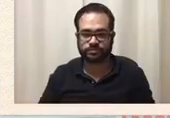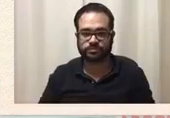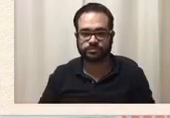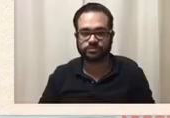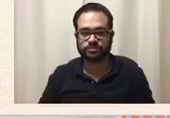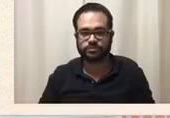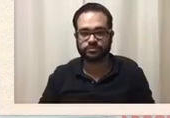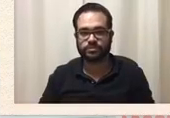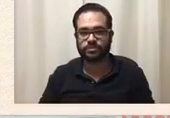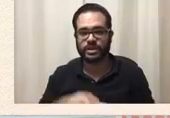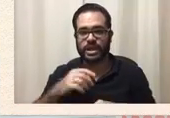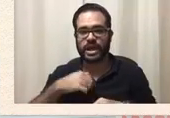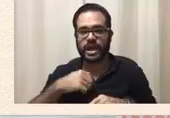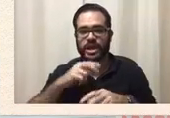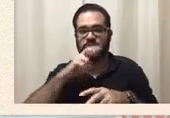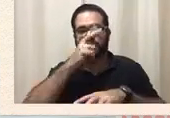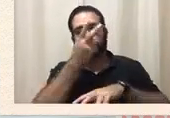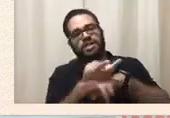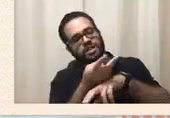awkwardly,